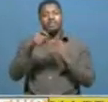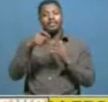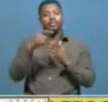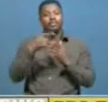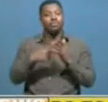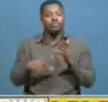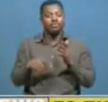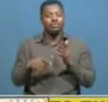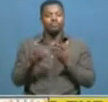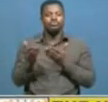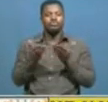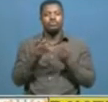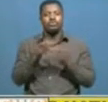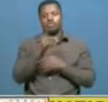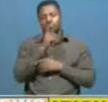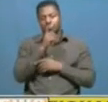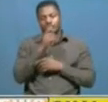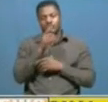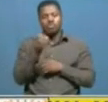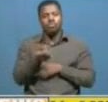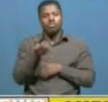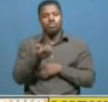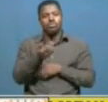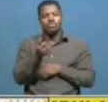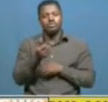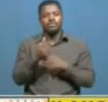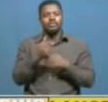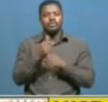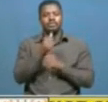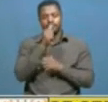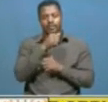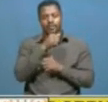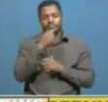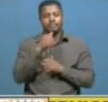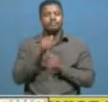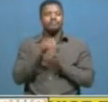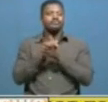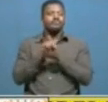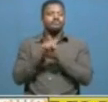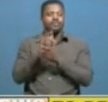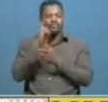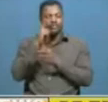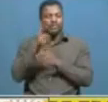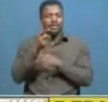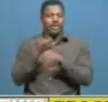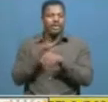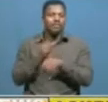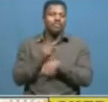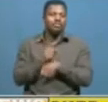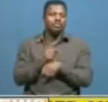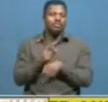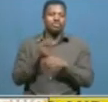a serving of cocoa and kose to break the fast in appreciation of the hard work that